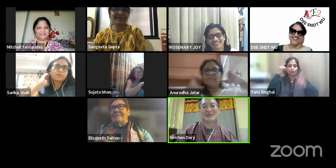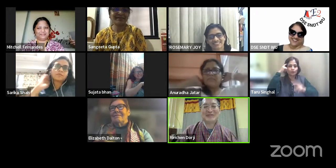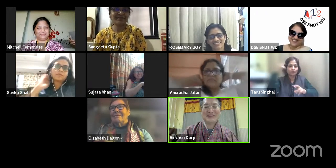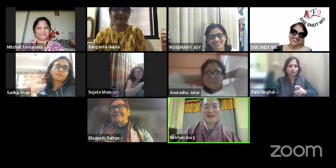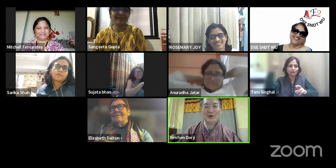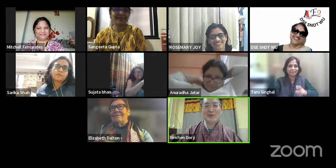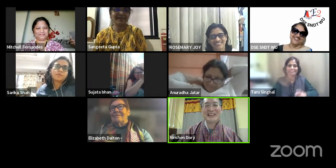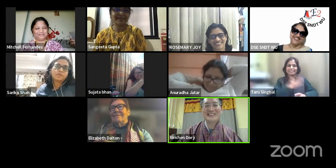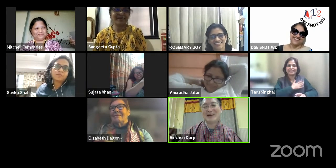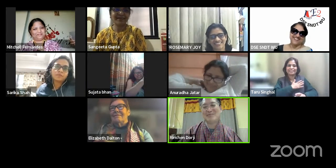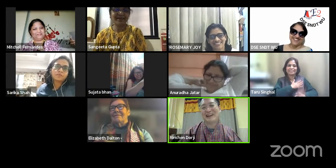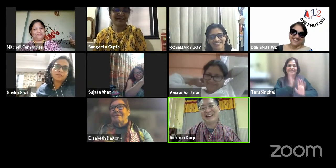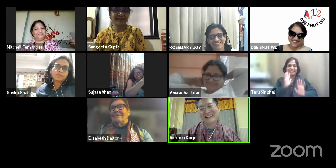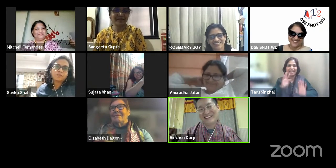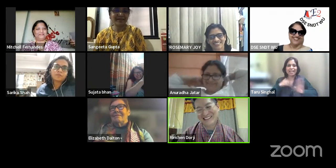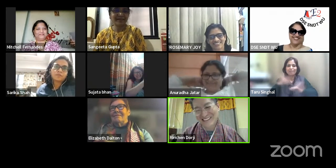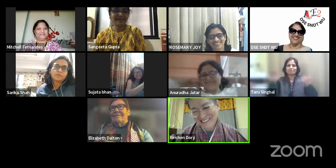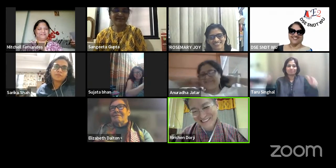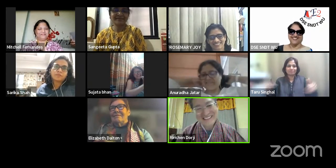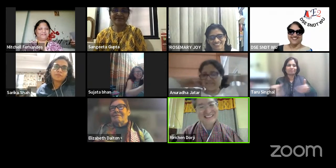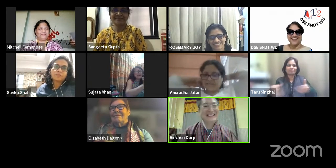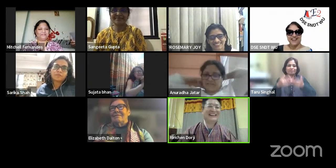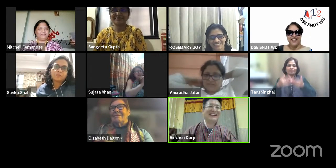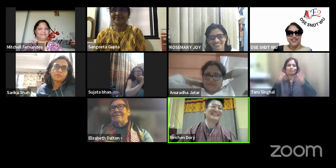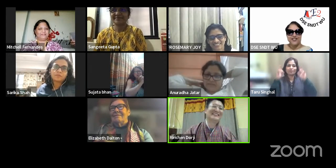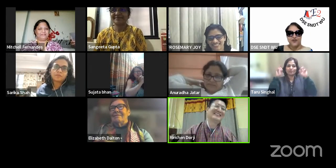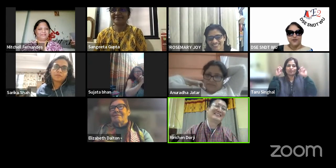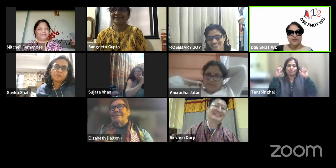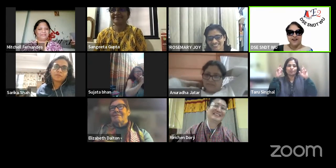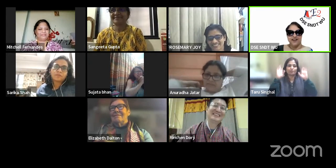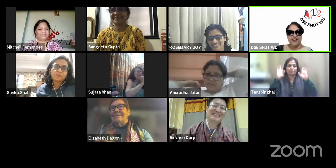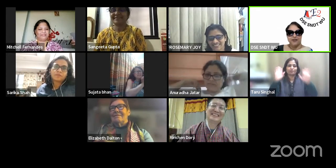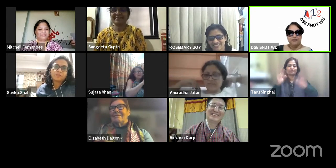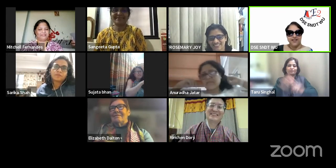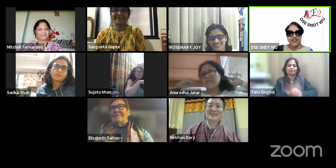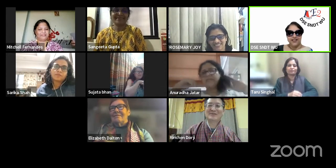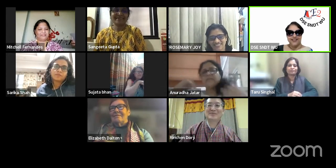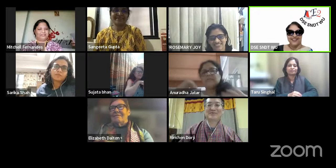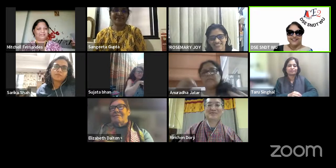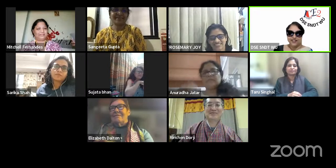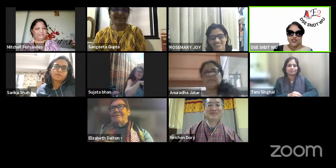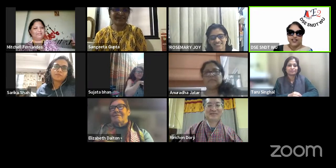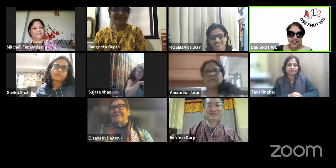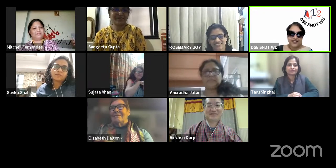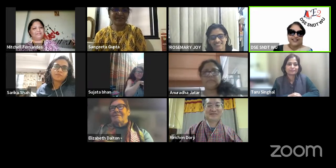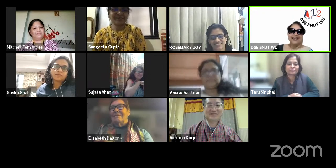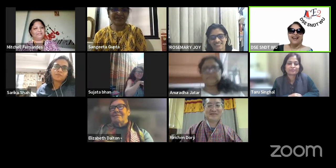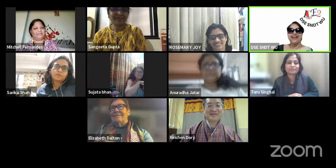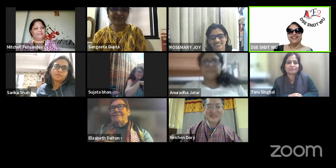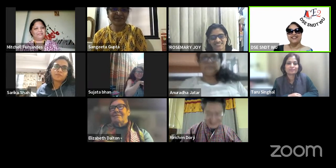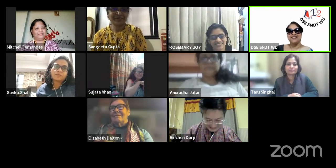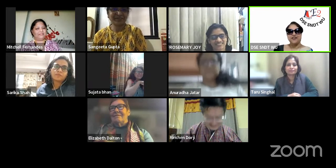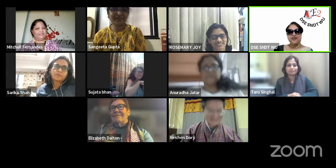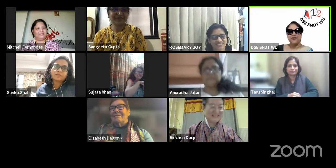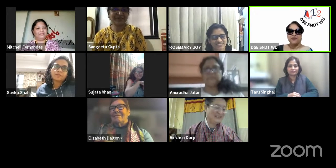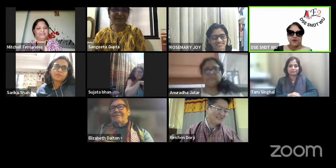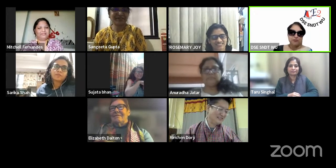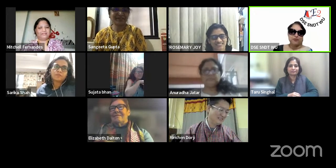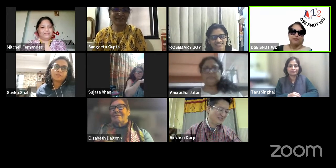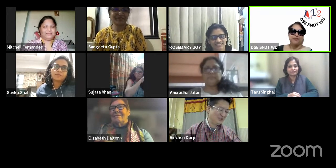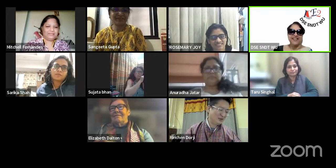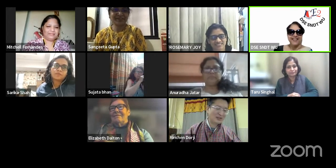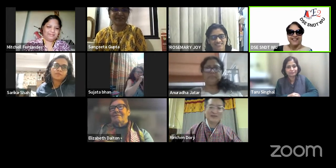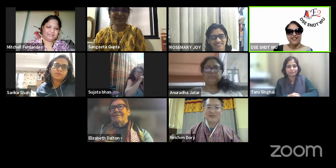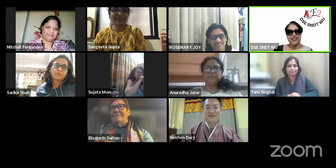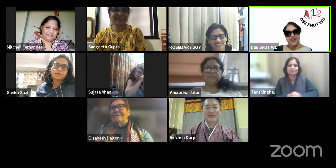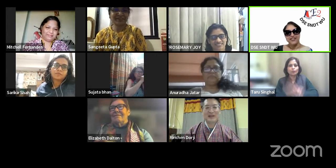alive. Yes. We'll make it happen. Yes. Yes. Yeah. So, Thank you. Kidinshela, and we hope